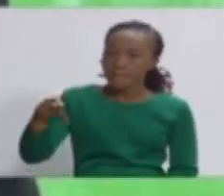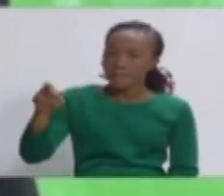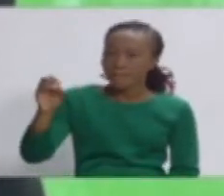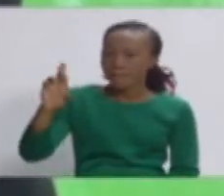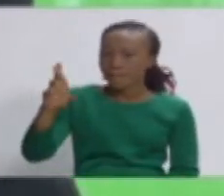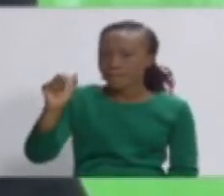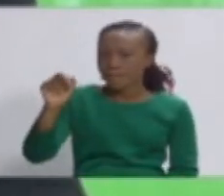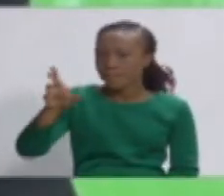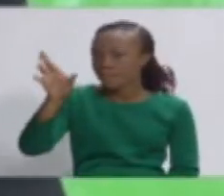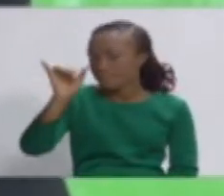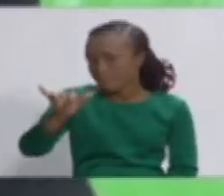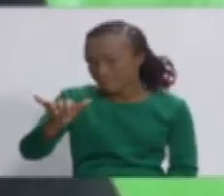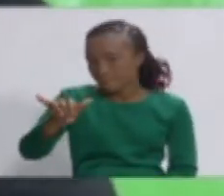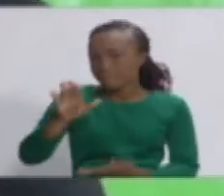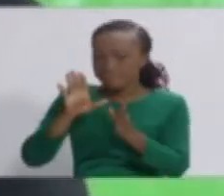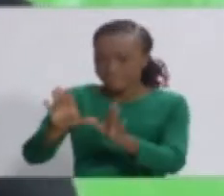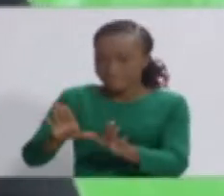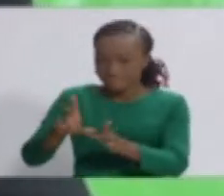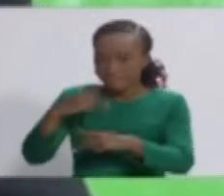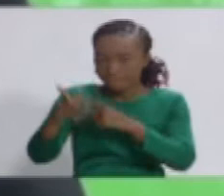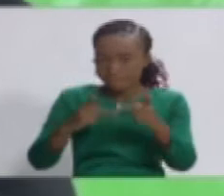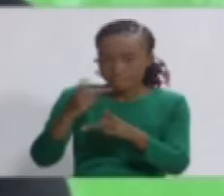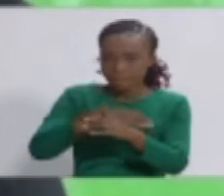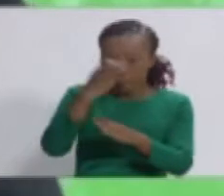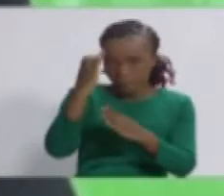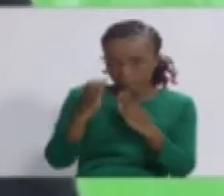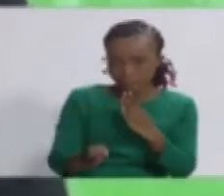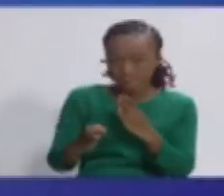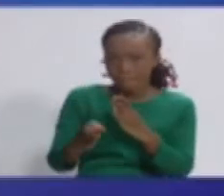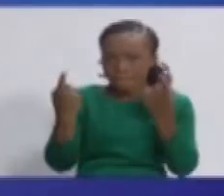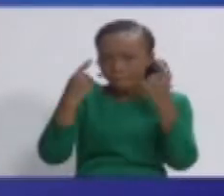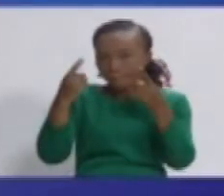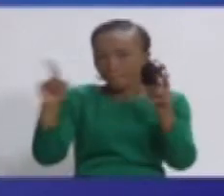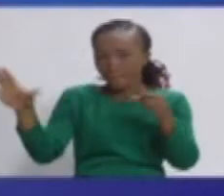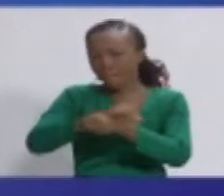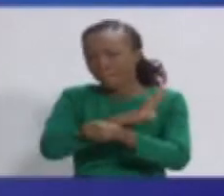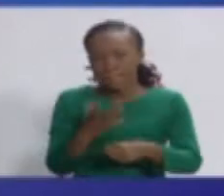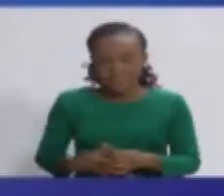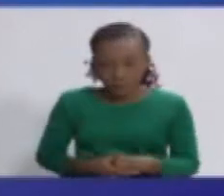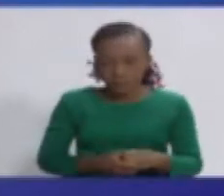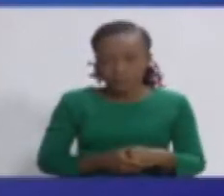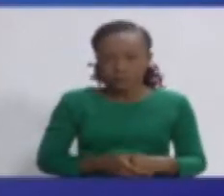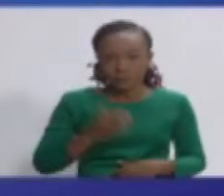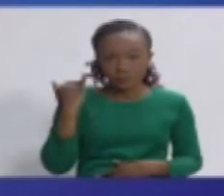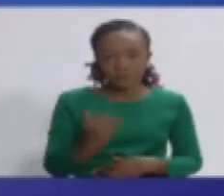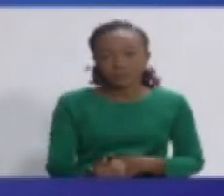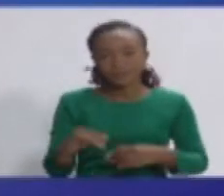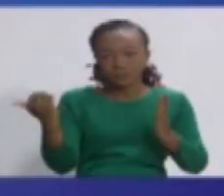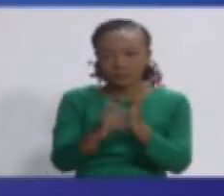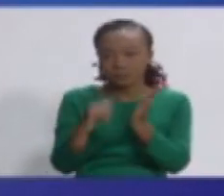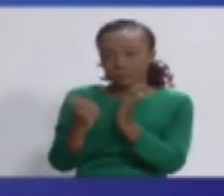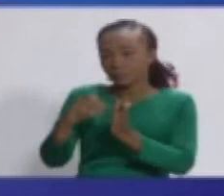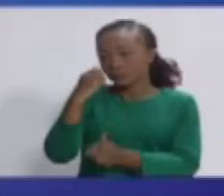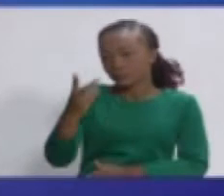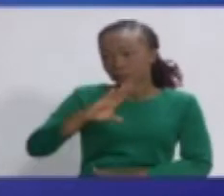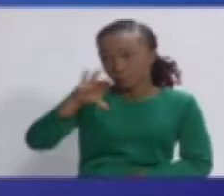the process to be concluded successfully. Na kwa sasa kizaza kimeshuhudiwa